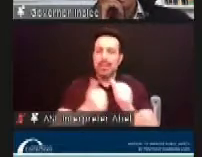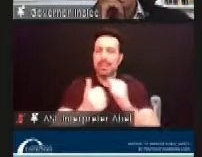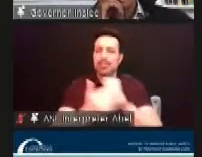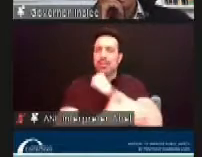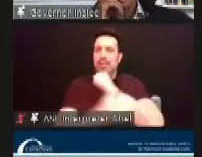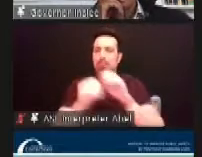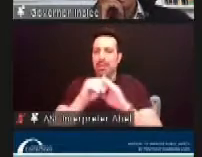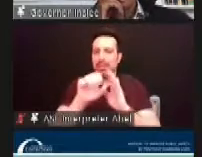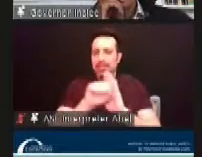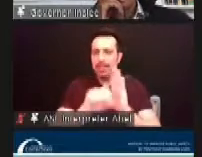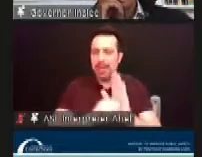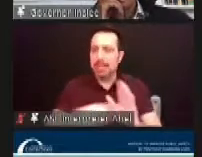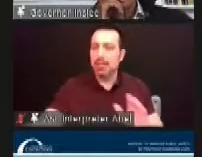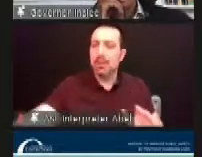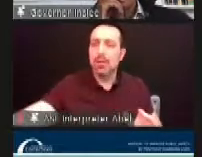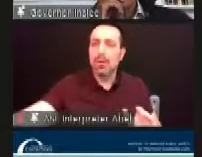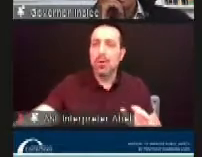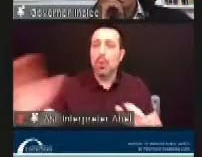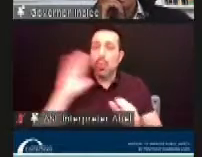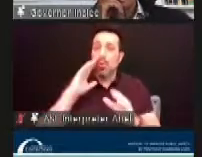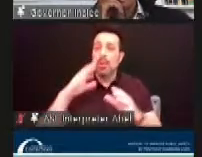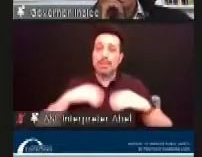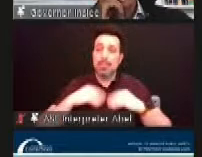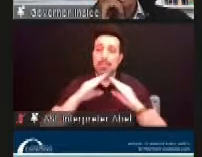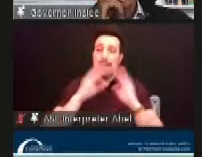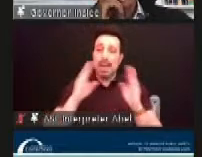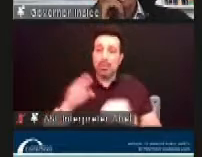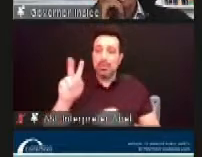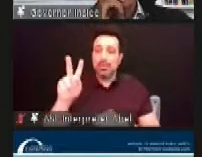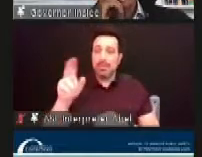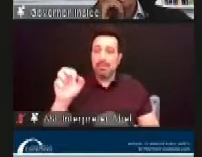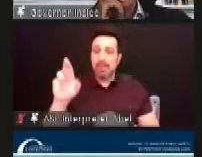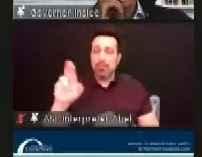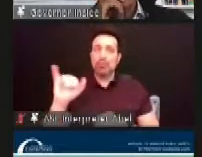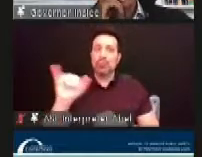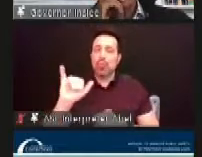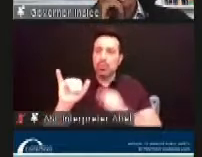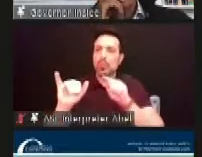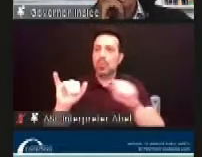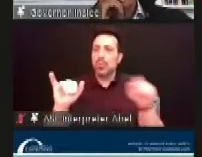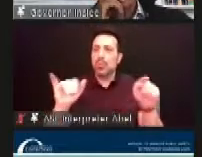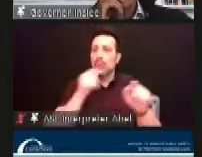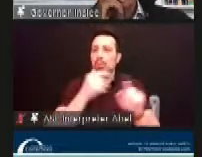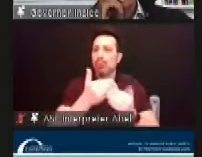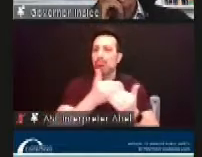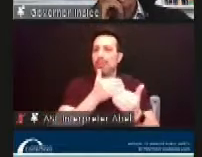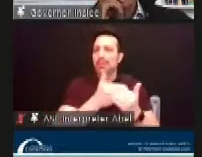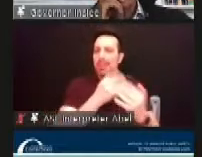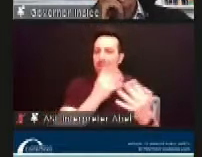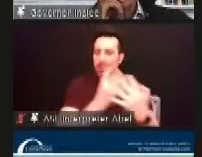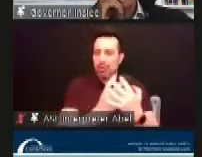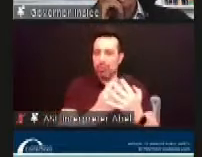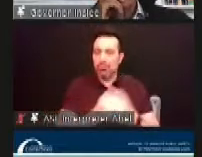state that will accept the housing voucher and also those who've been previously incarcerated.